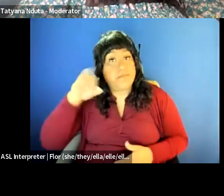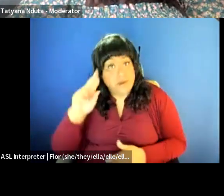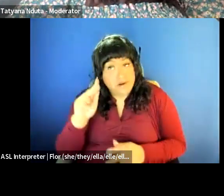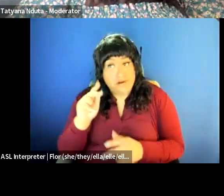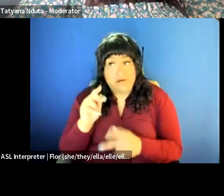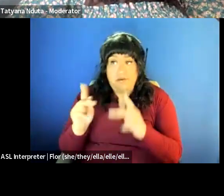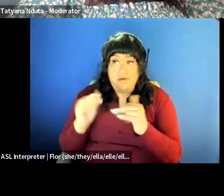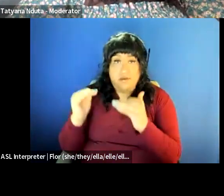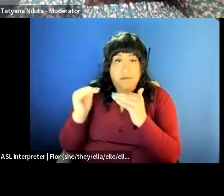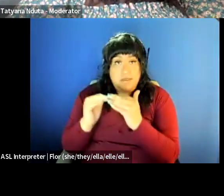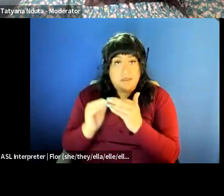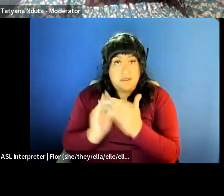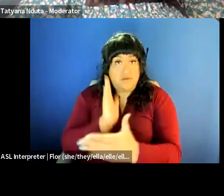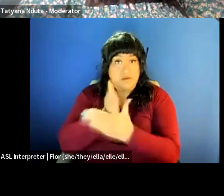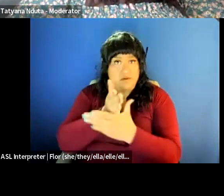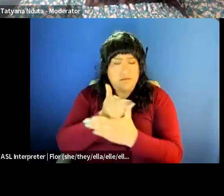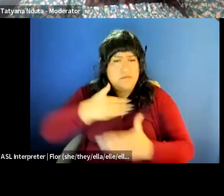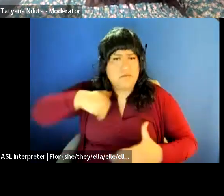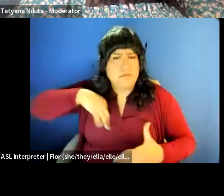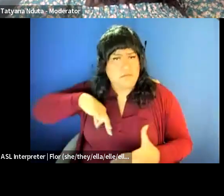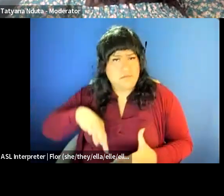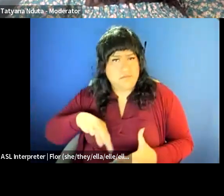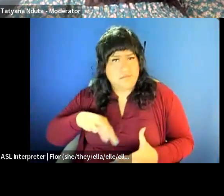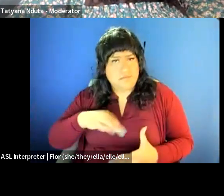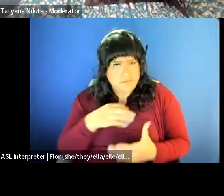helpful. Lived experience can't stand